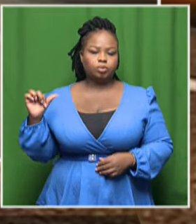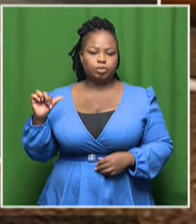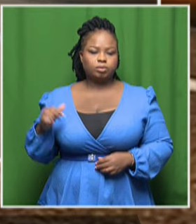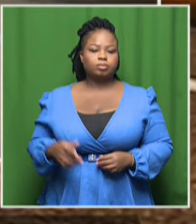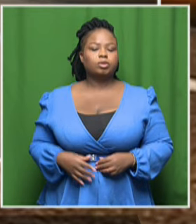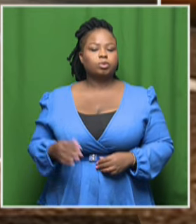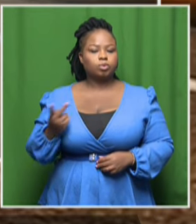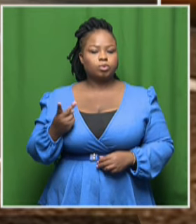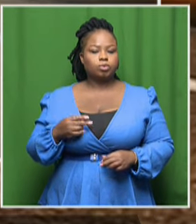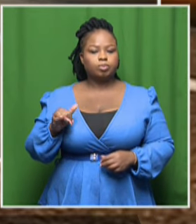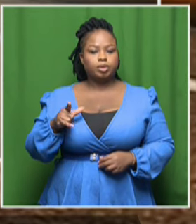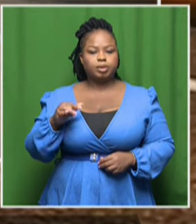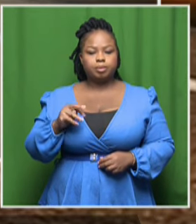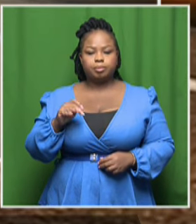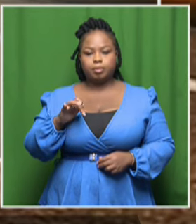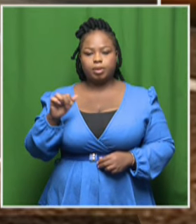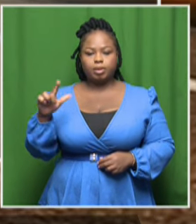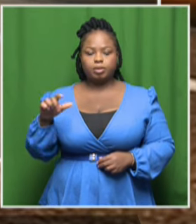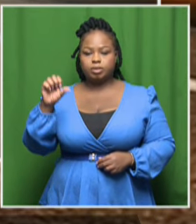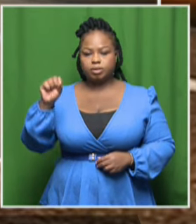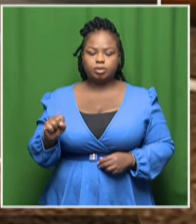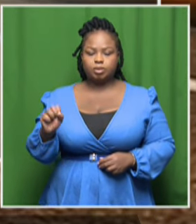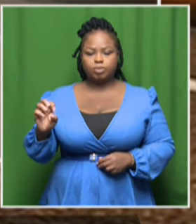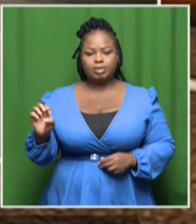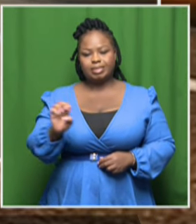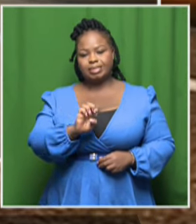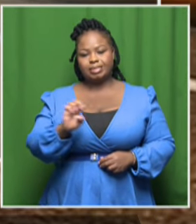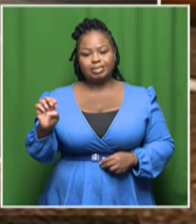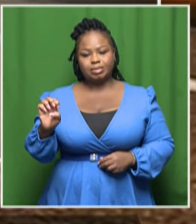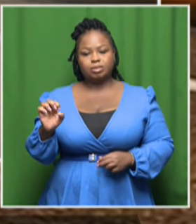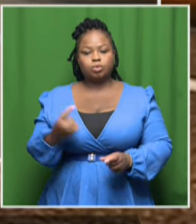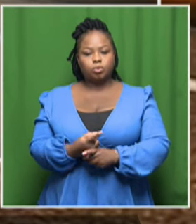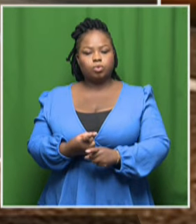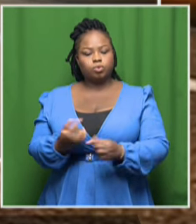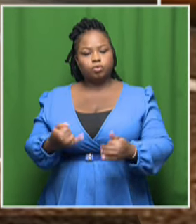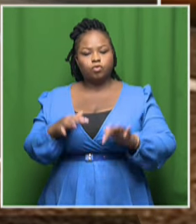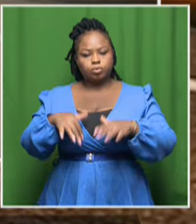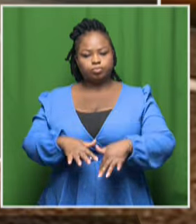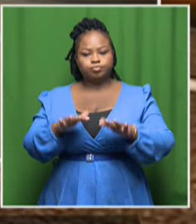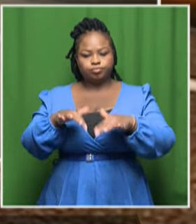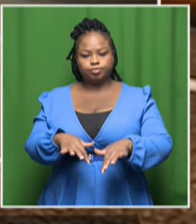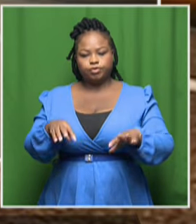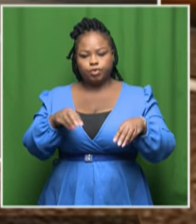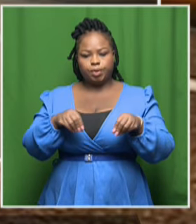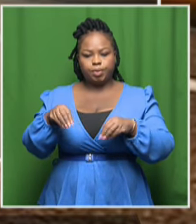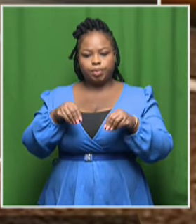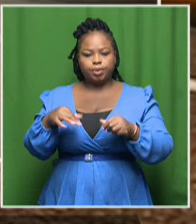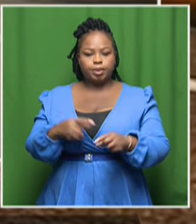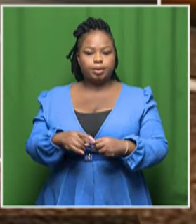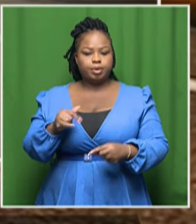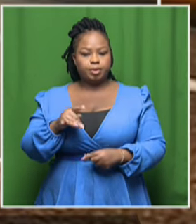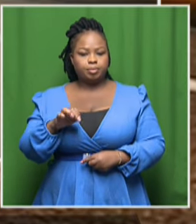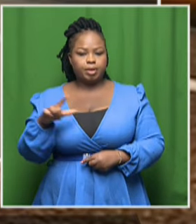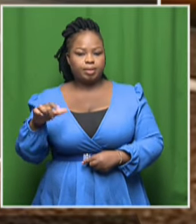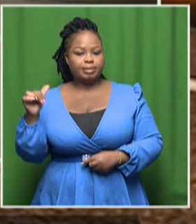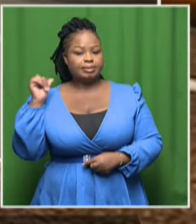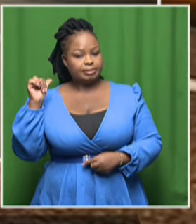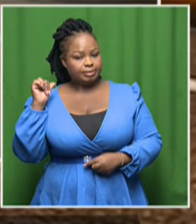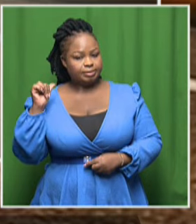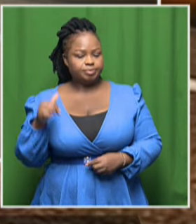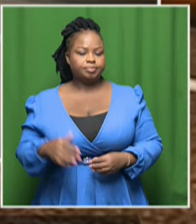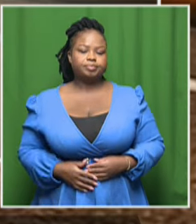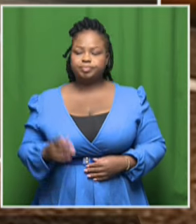weekend. There's Baden-Powell. That wind, that southeast wind, just blows that sand off the beachfront and deposits it right on Baden-Powell. That's what we saw